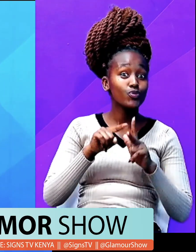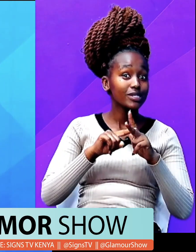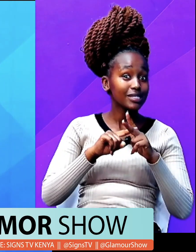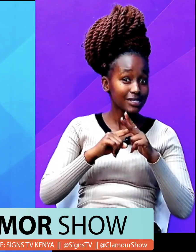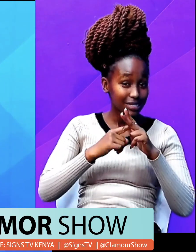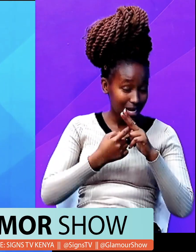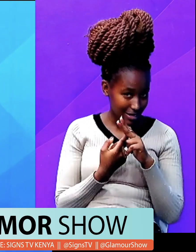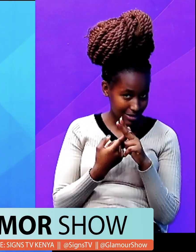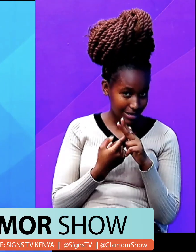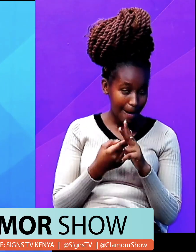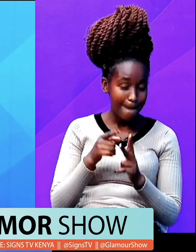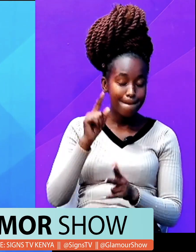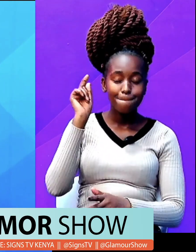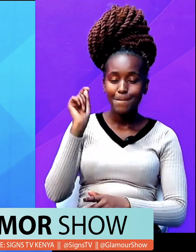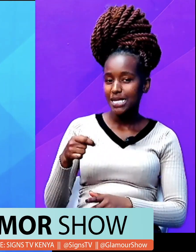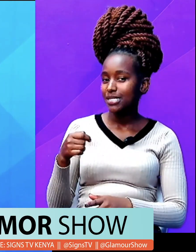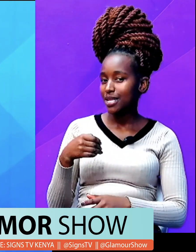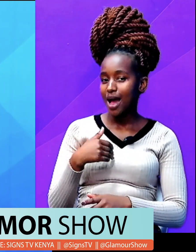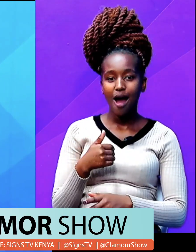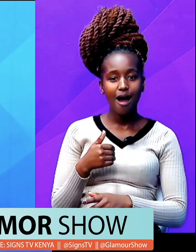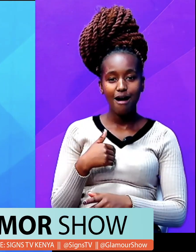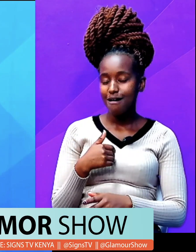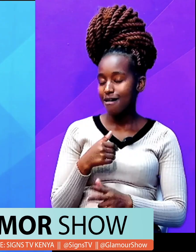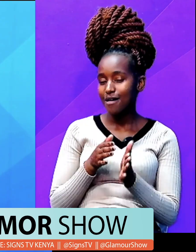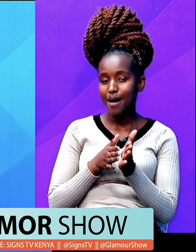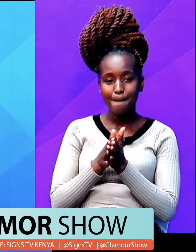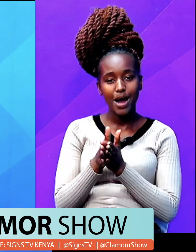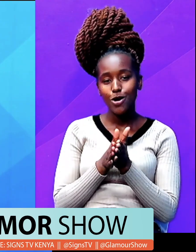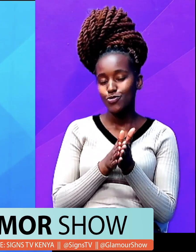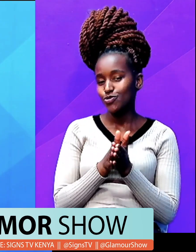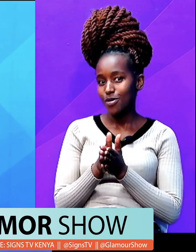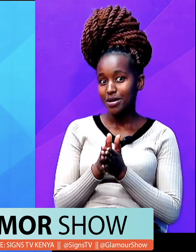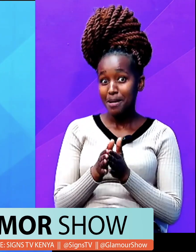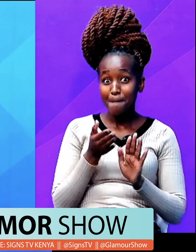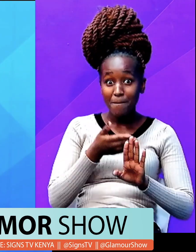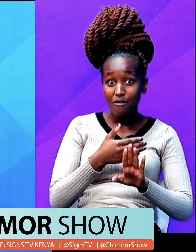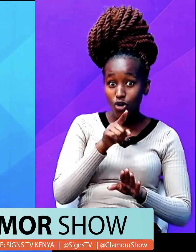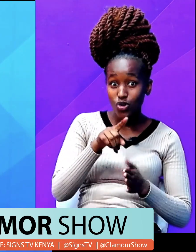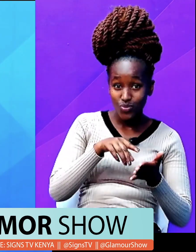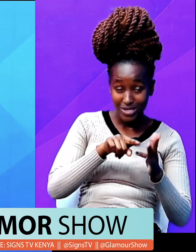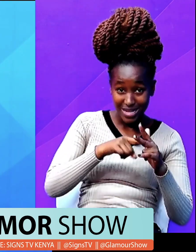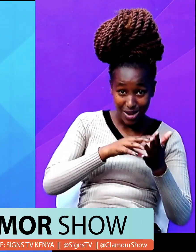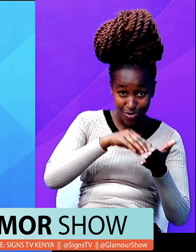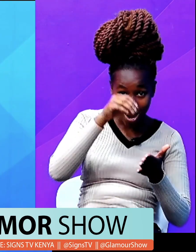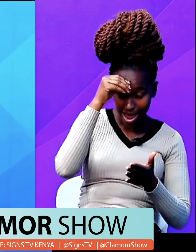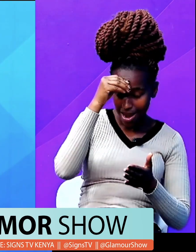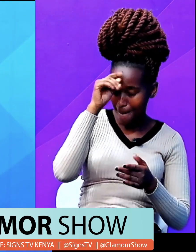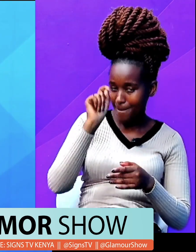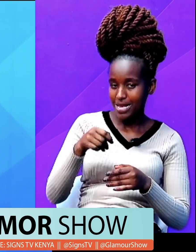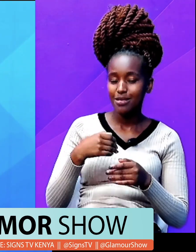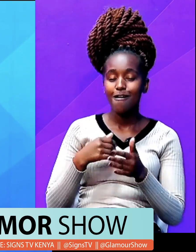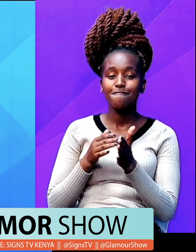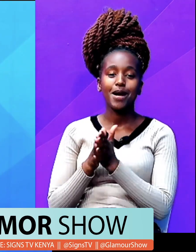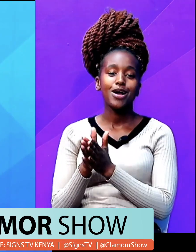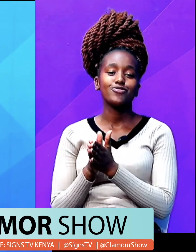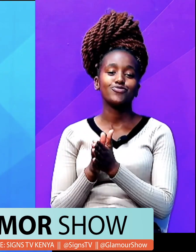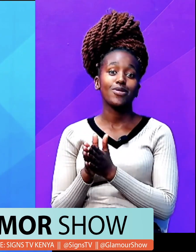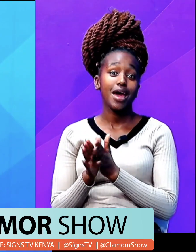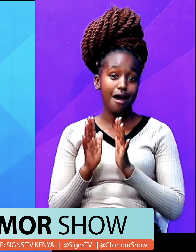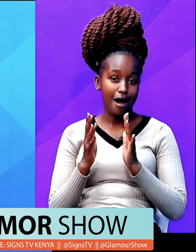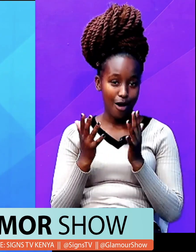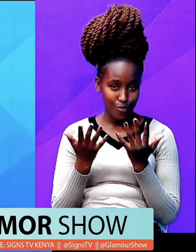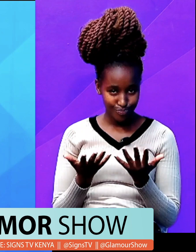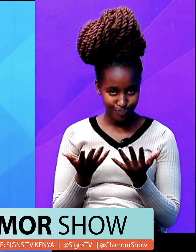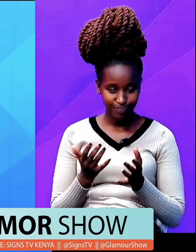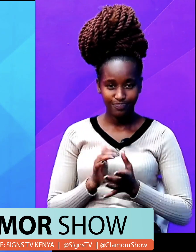you need to have passion. You need to be passionate about it. You cannot walk towards something you cannot like work